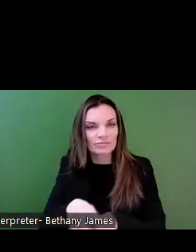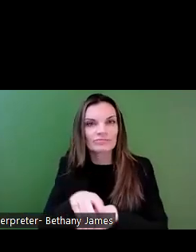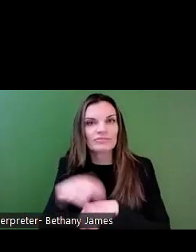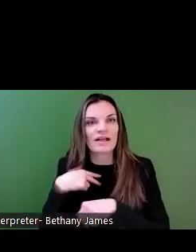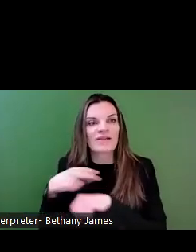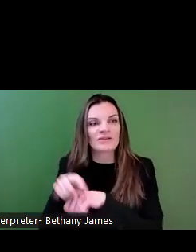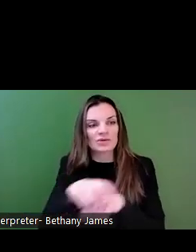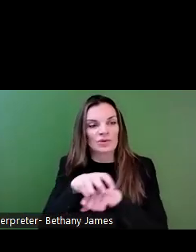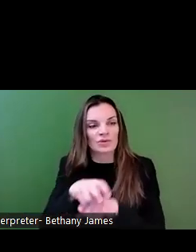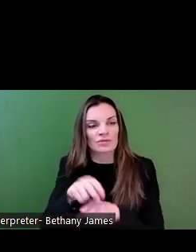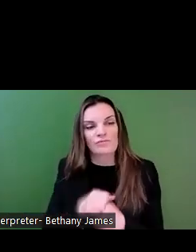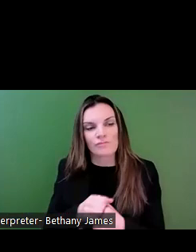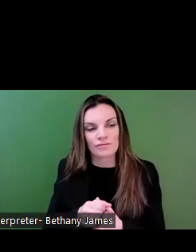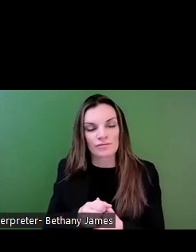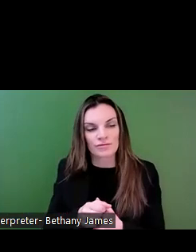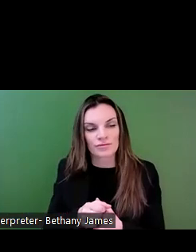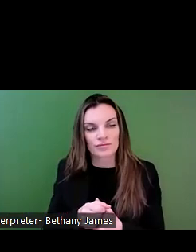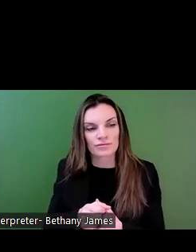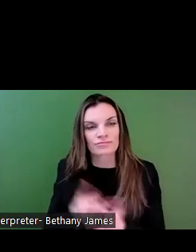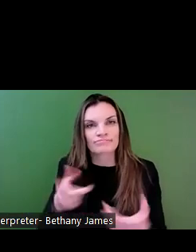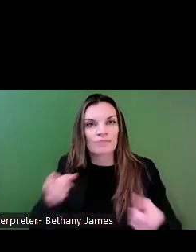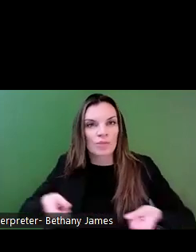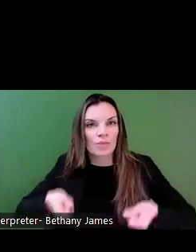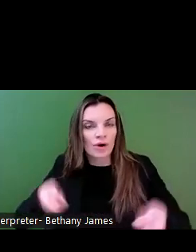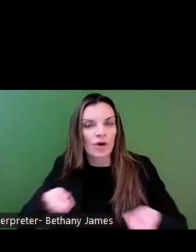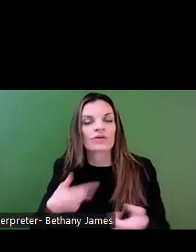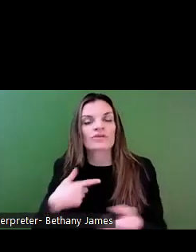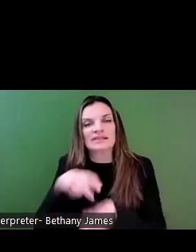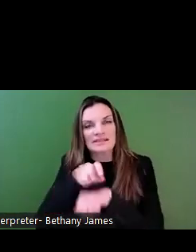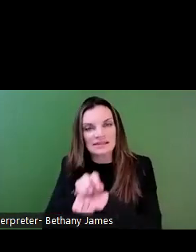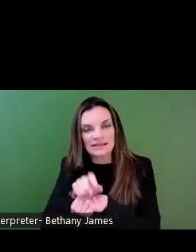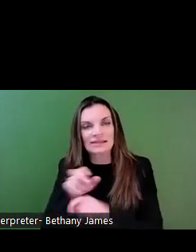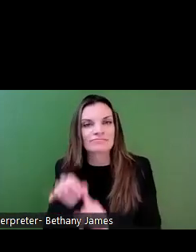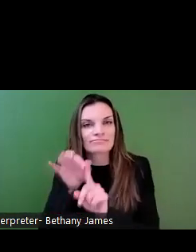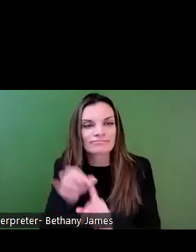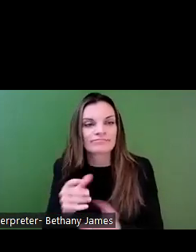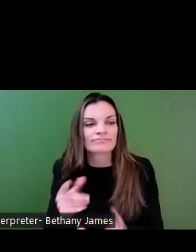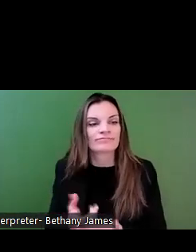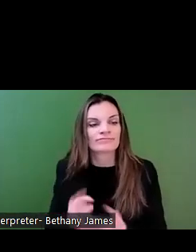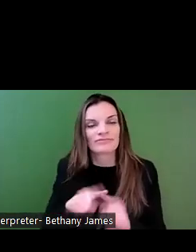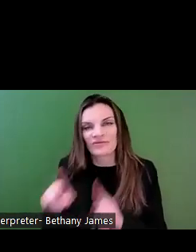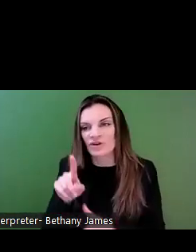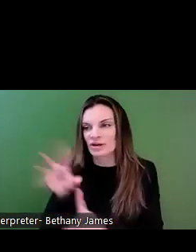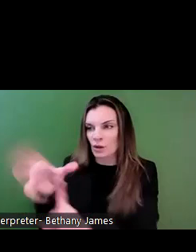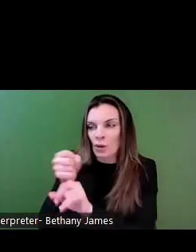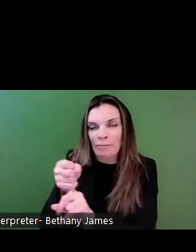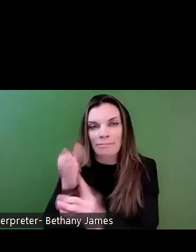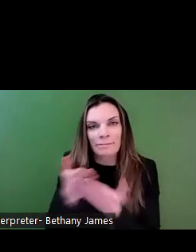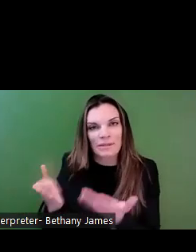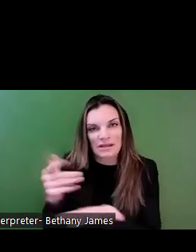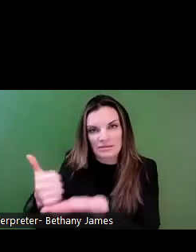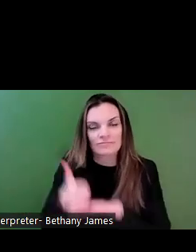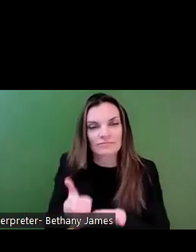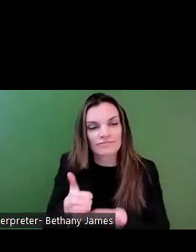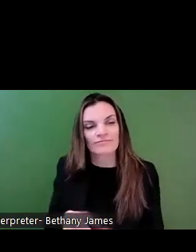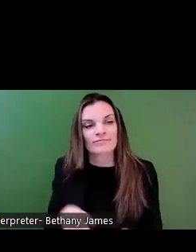entire floor. They may need walkers with seats or stair climbers, grip aids, perch stools,